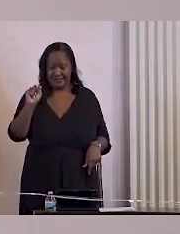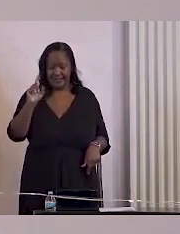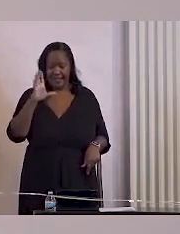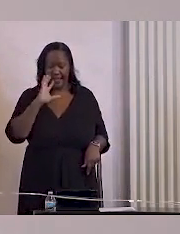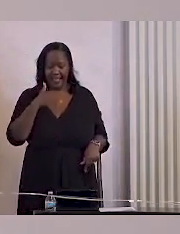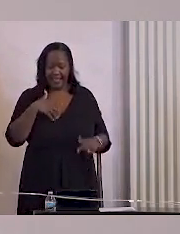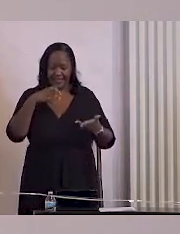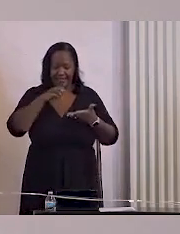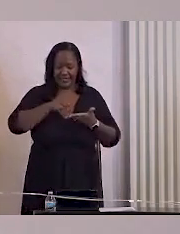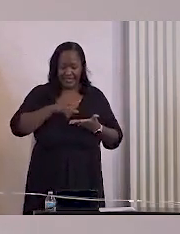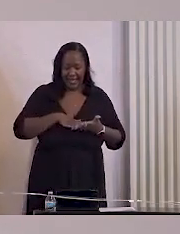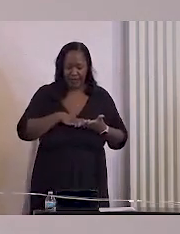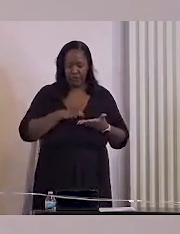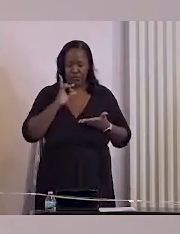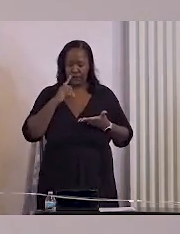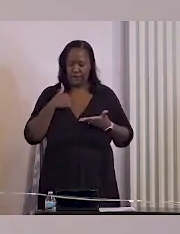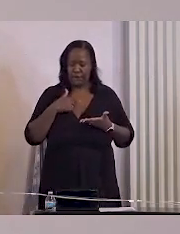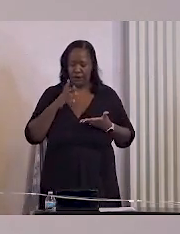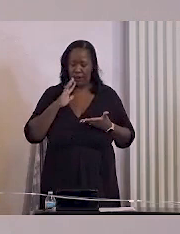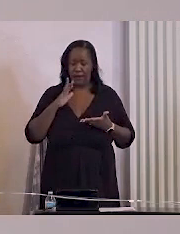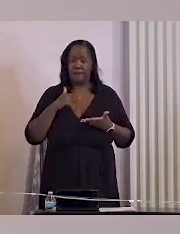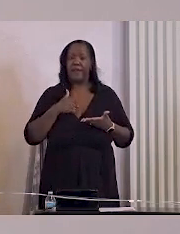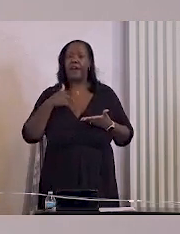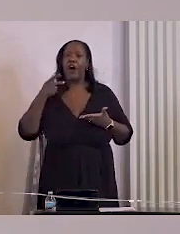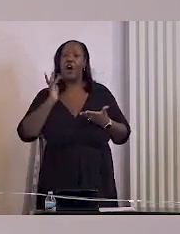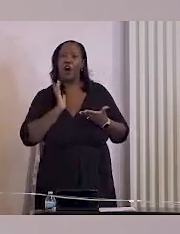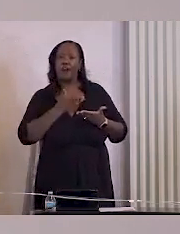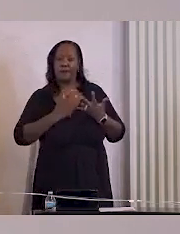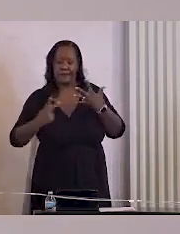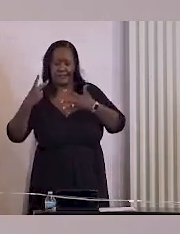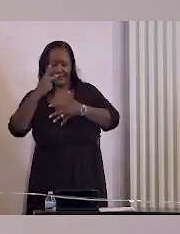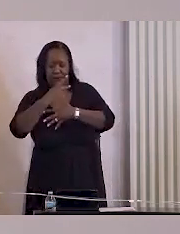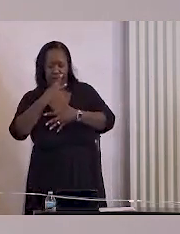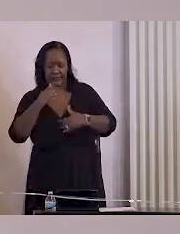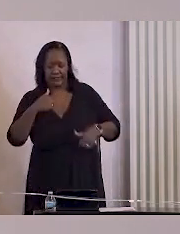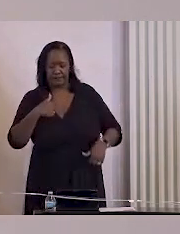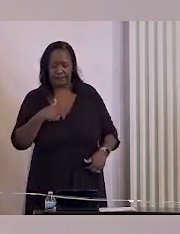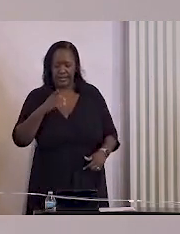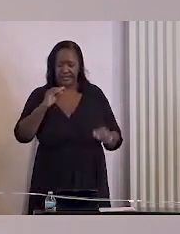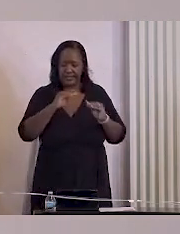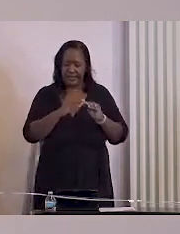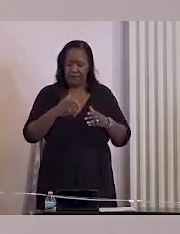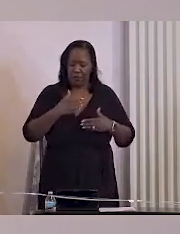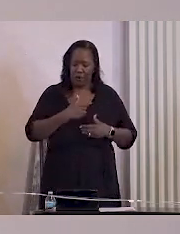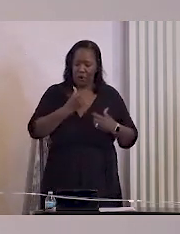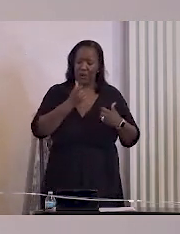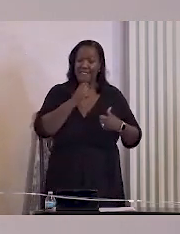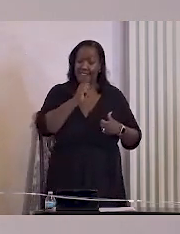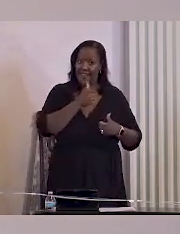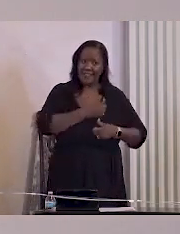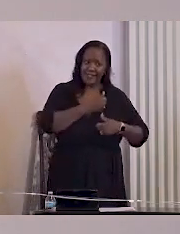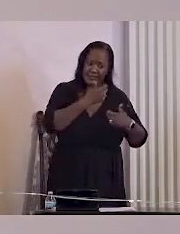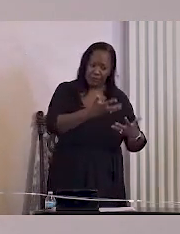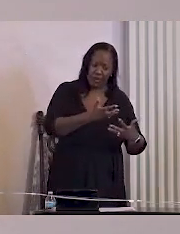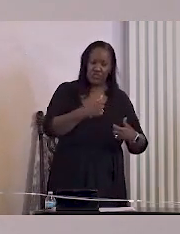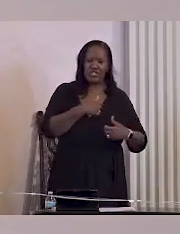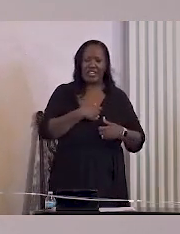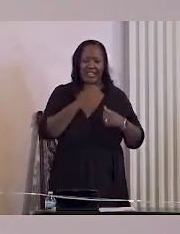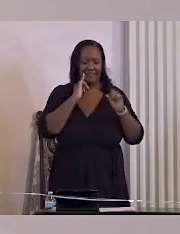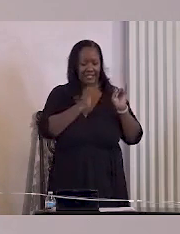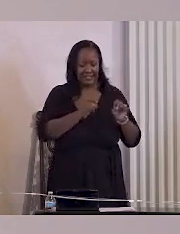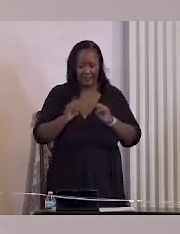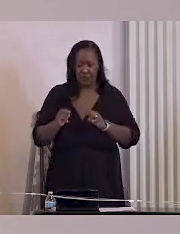principles. When used as an expression of individualism rather than an expression of the joy and celebration of